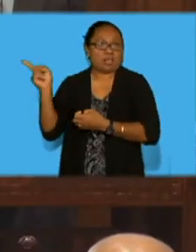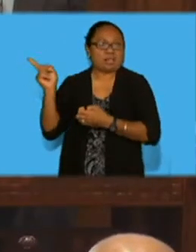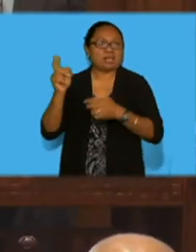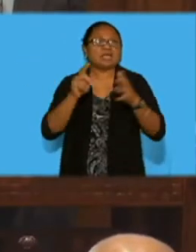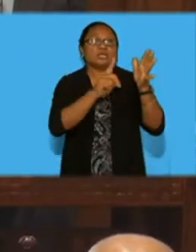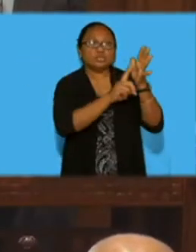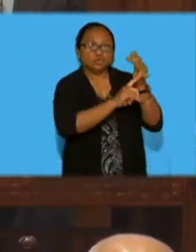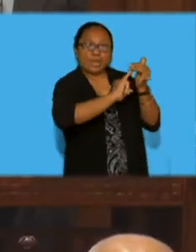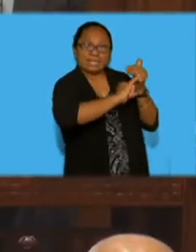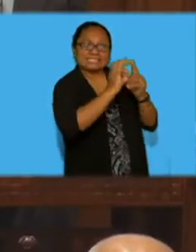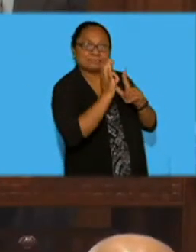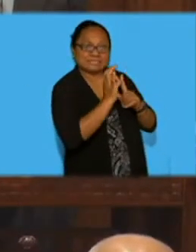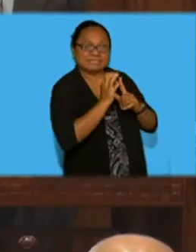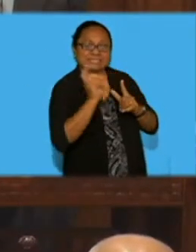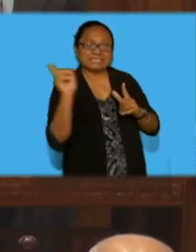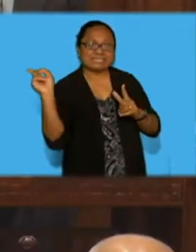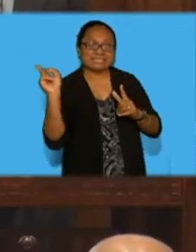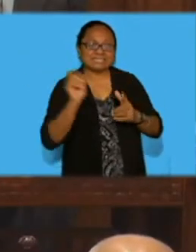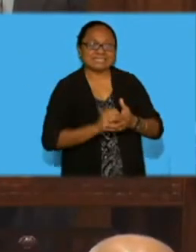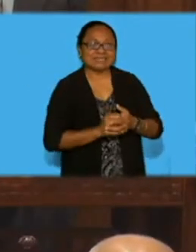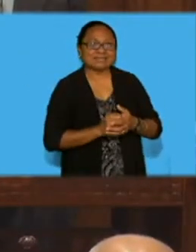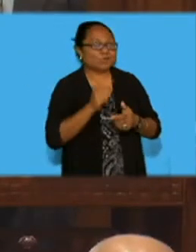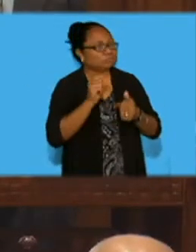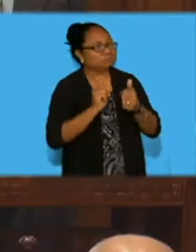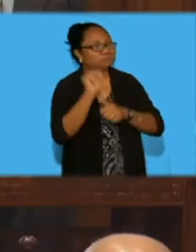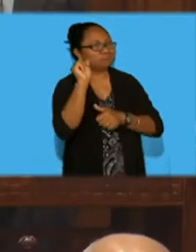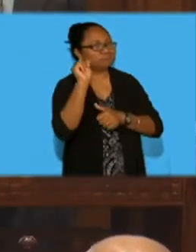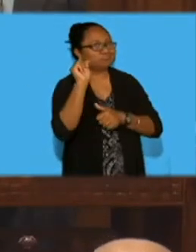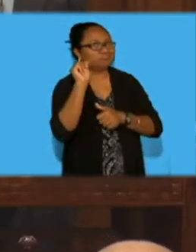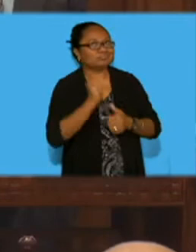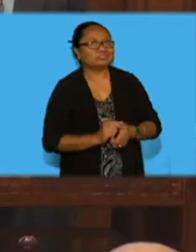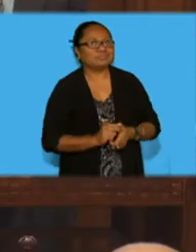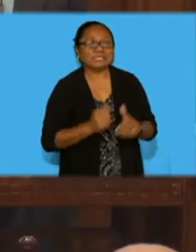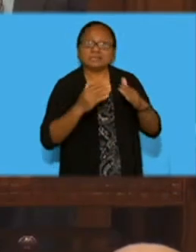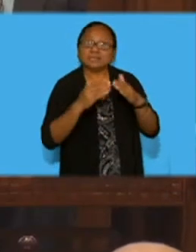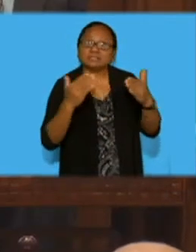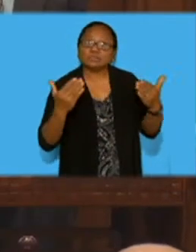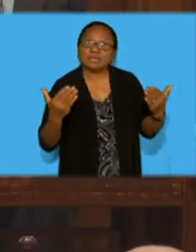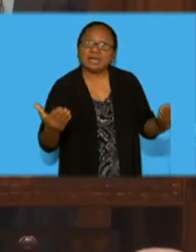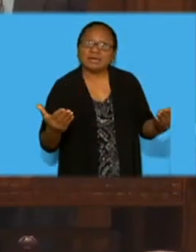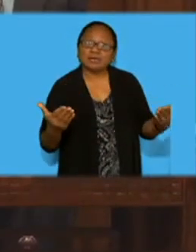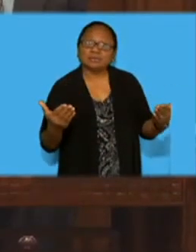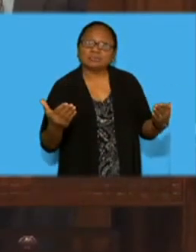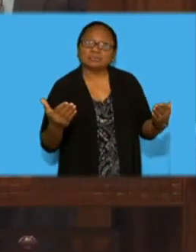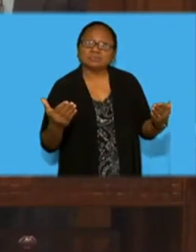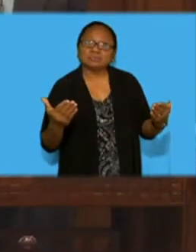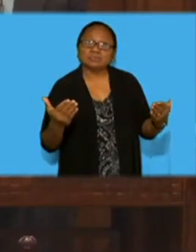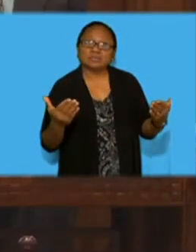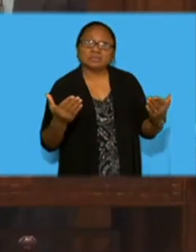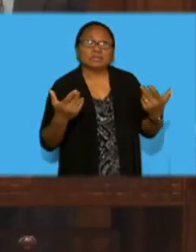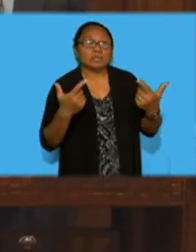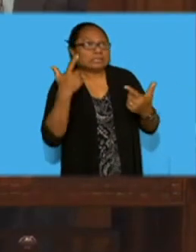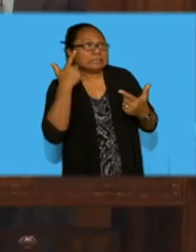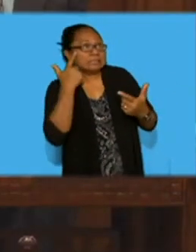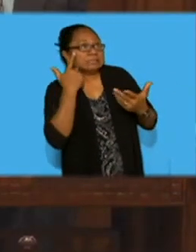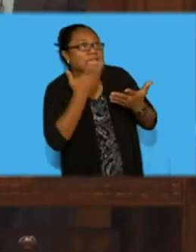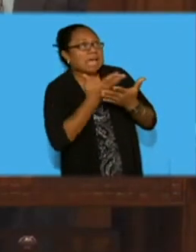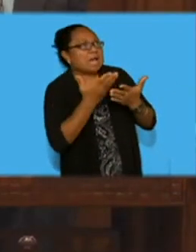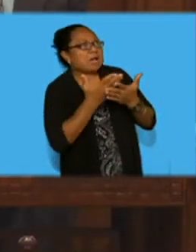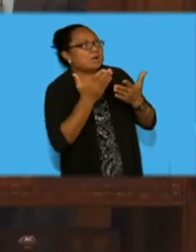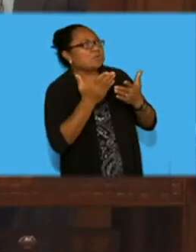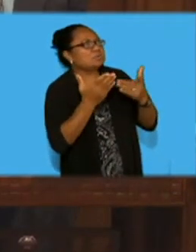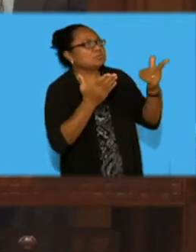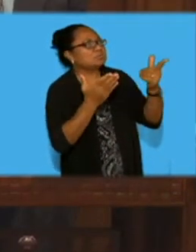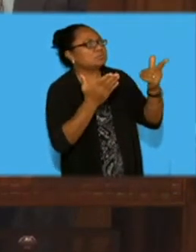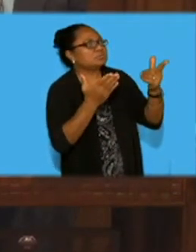of the South Pacific. That's the best part. They are now looking at outsourcing this to a particular